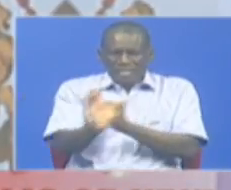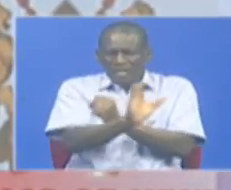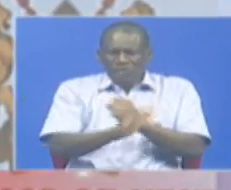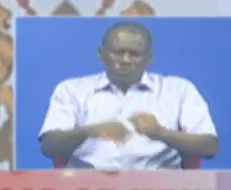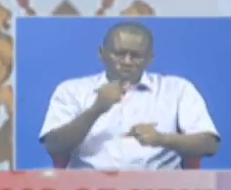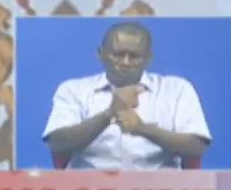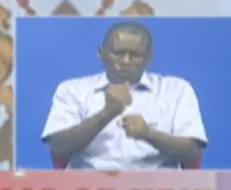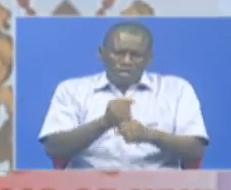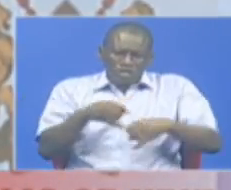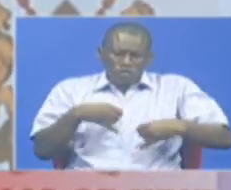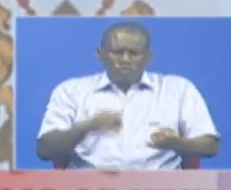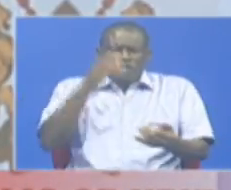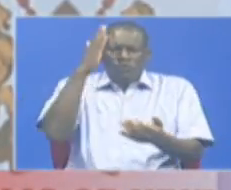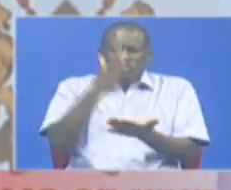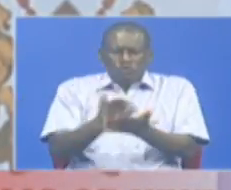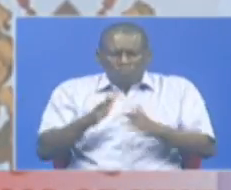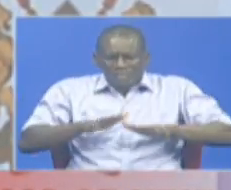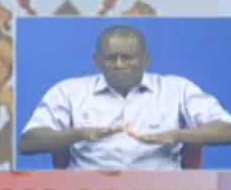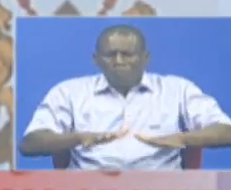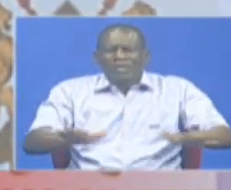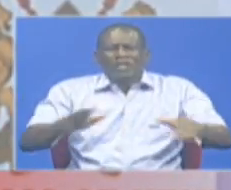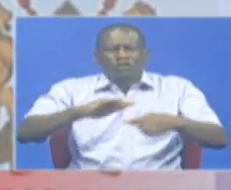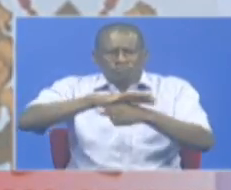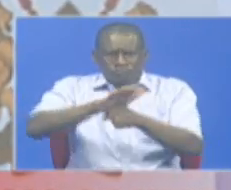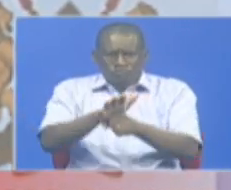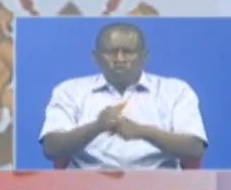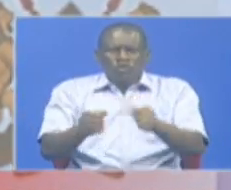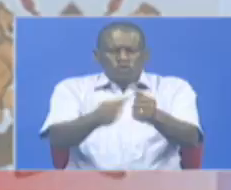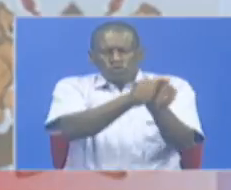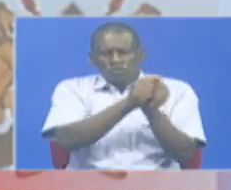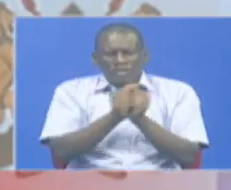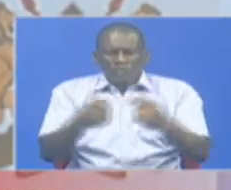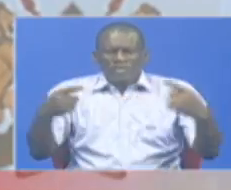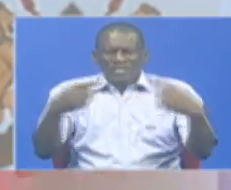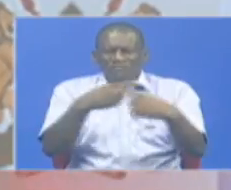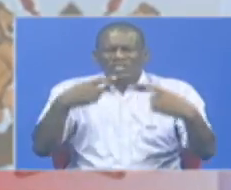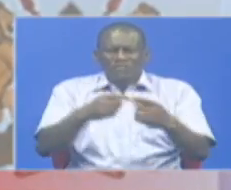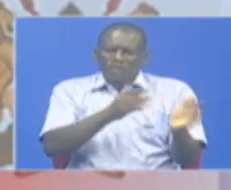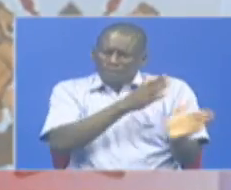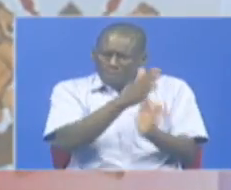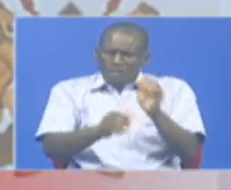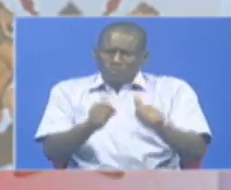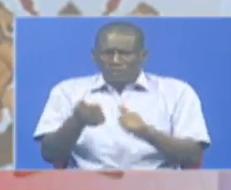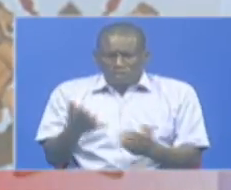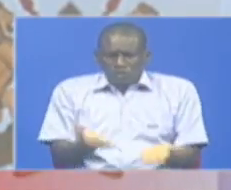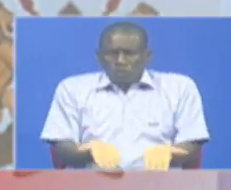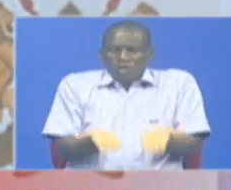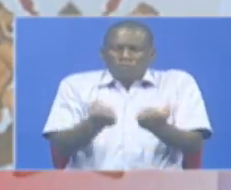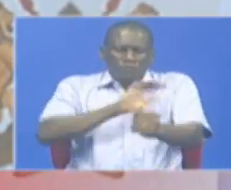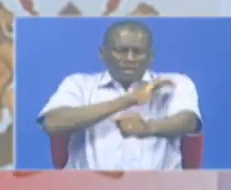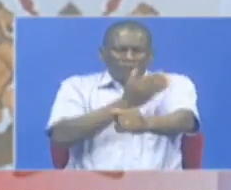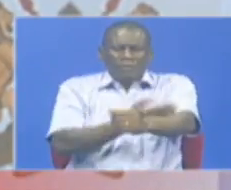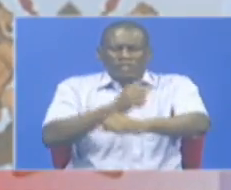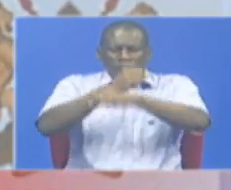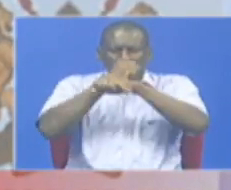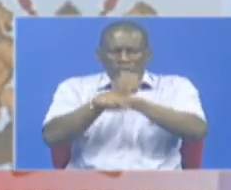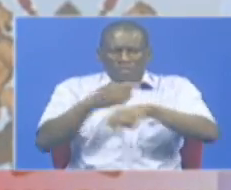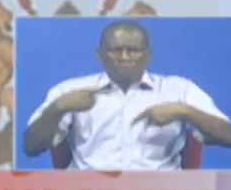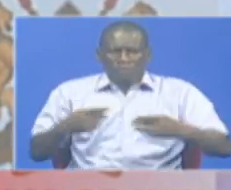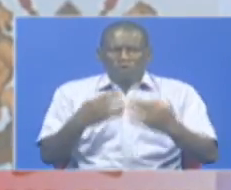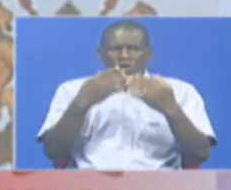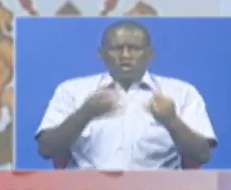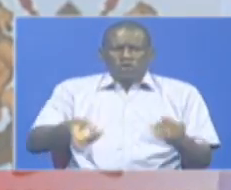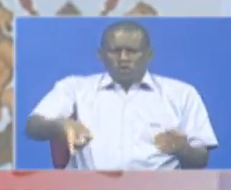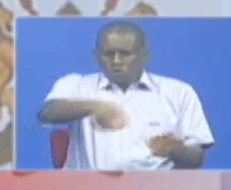stem the spread of this virus. Together with measures taken so far to enhance their capacity and protect them, we are